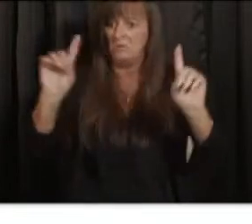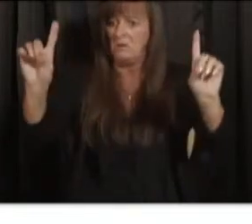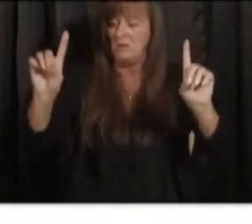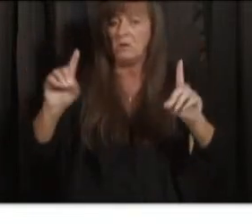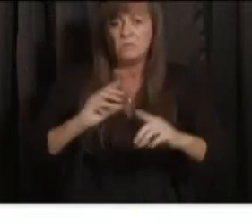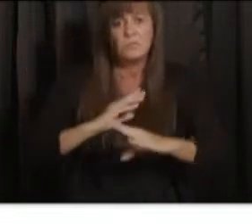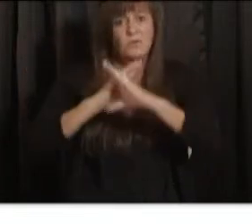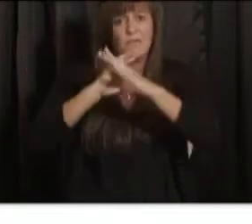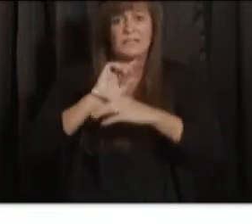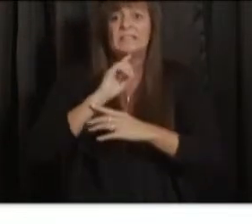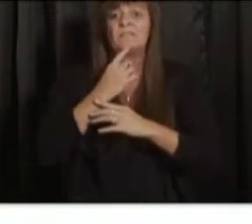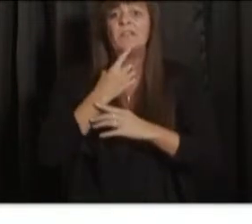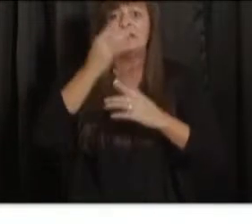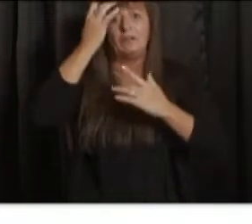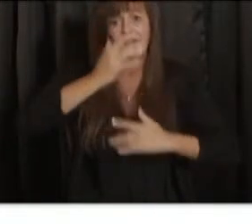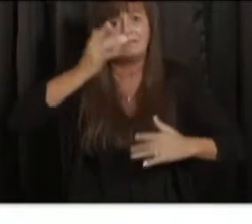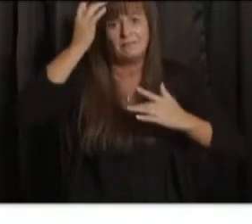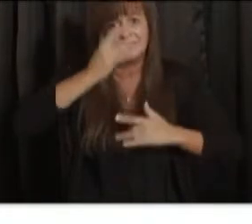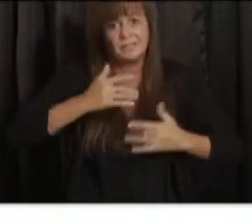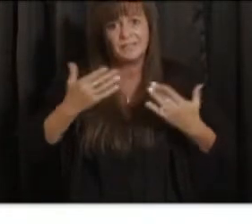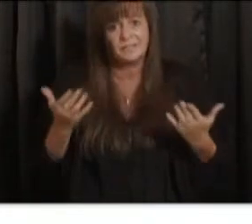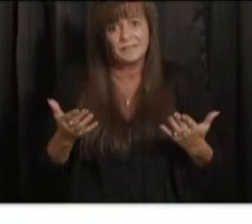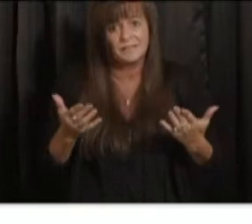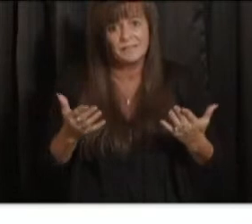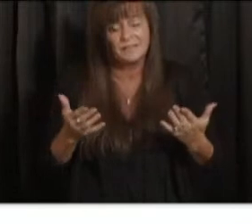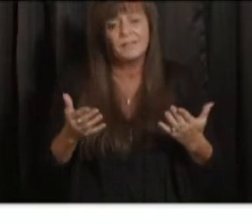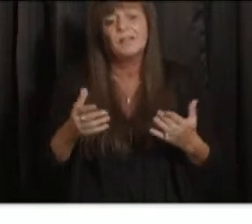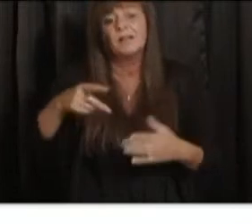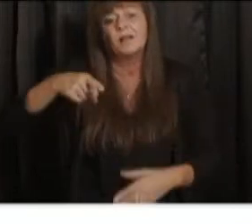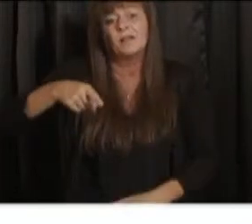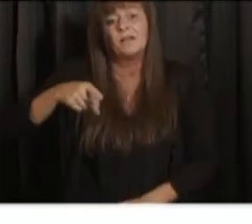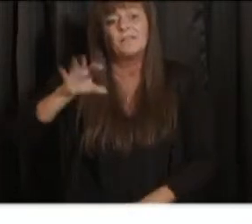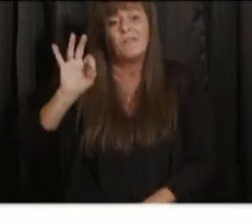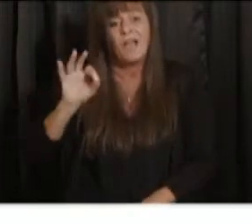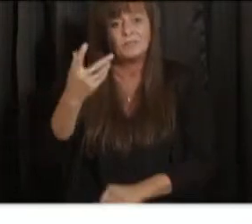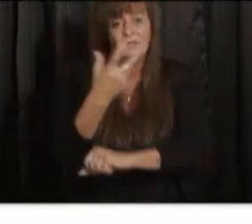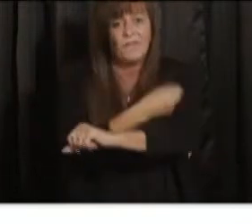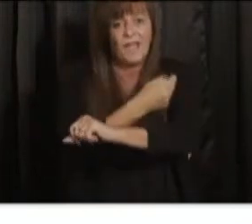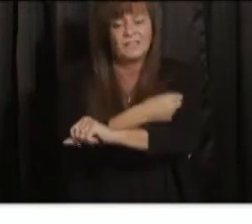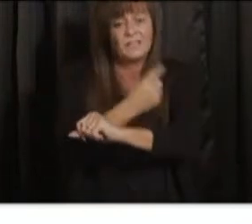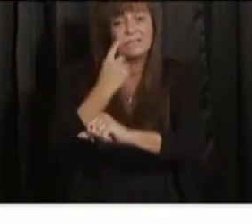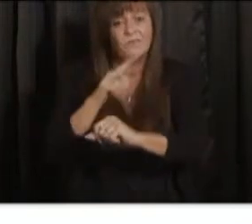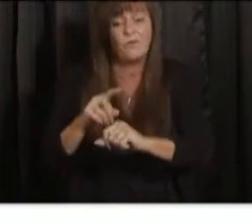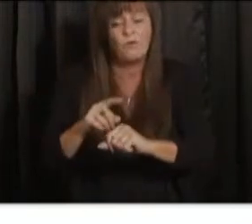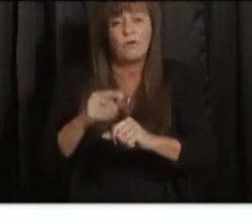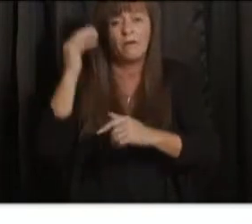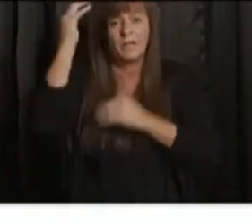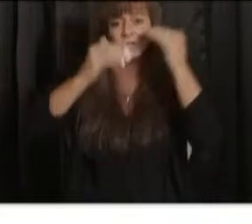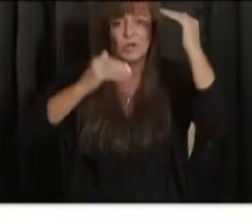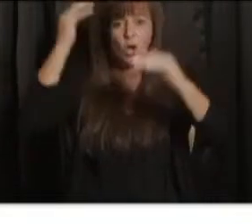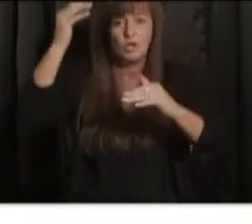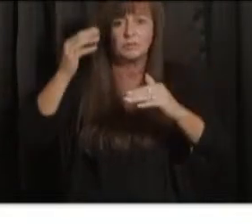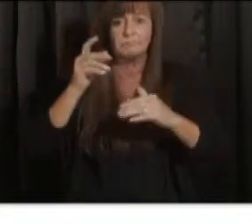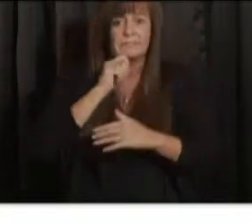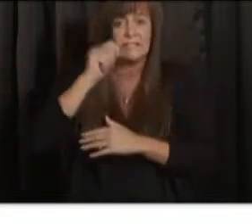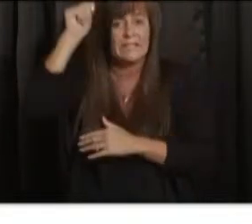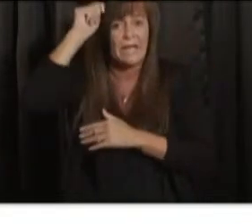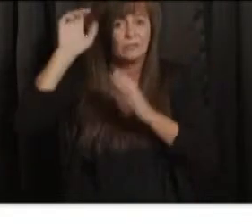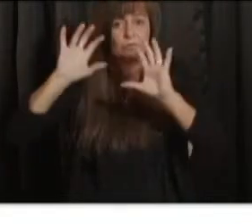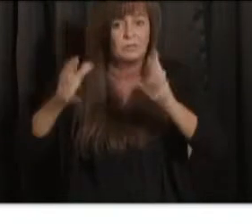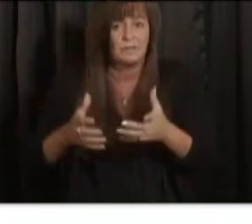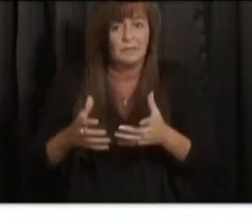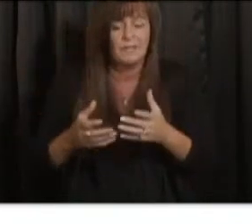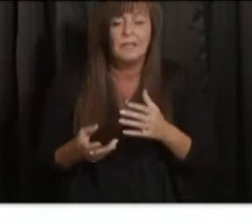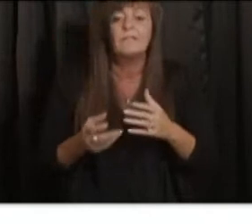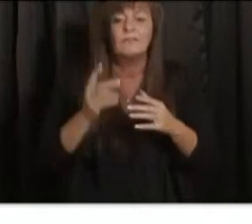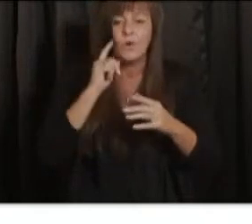severe illness. Like Pfizer's vaccine for adolescents and adults, the vaccine for 5 to 11-year-old children is a 2-dose